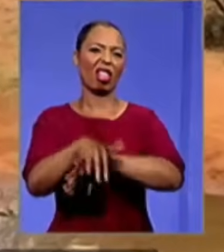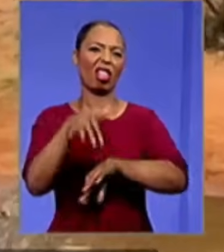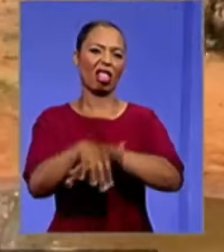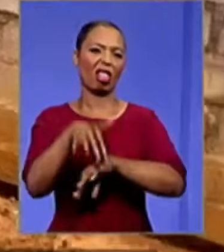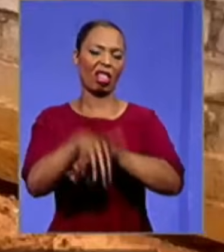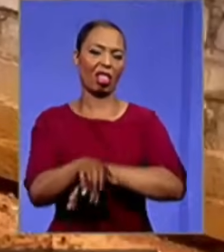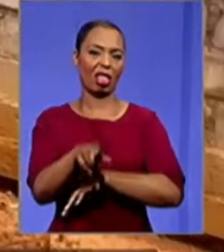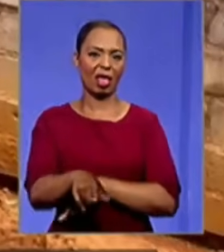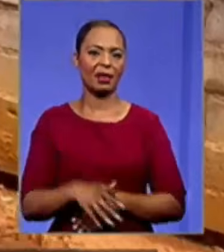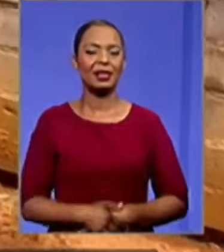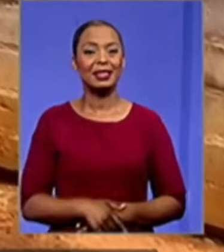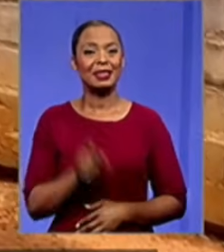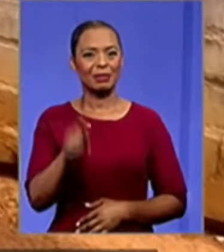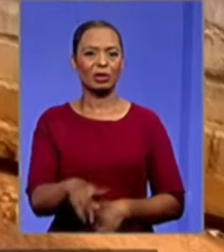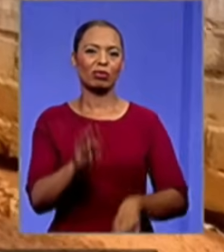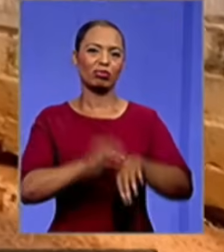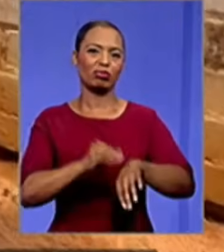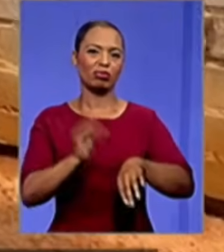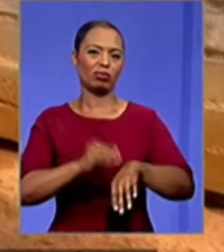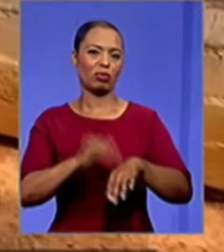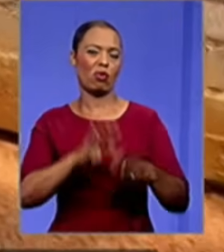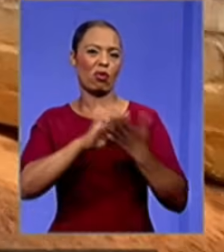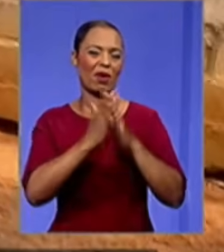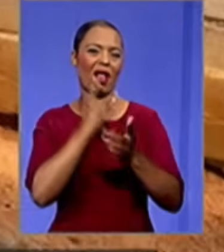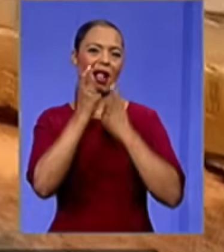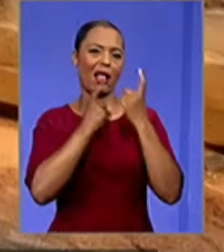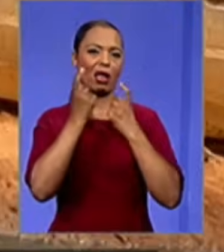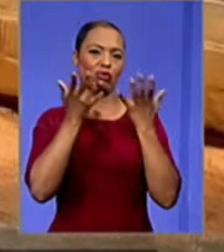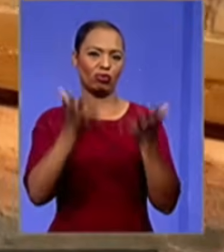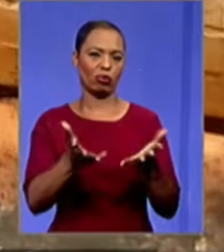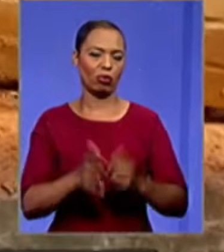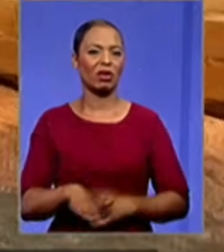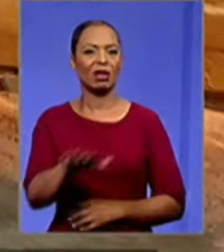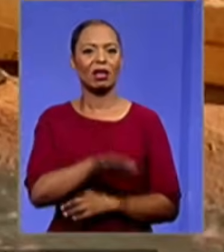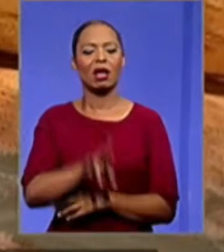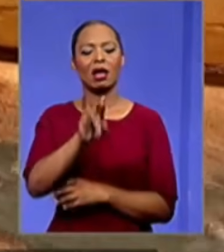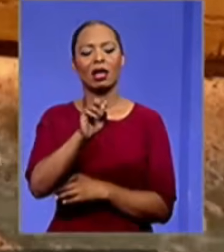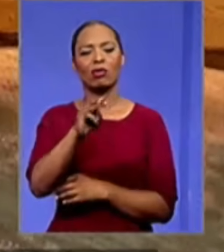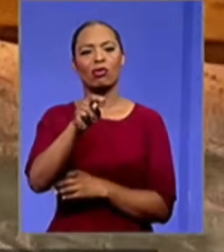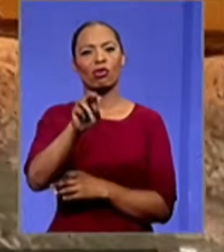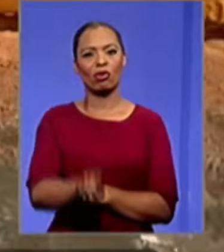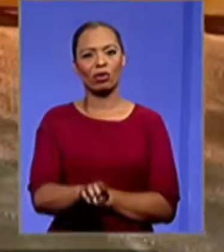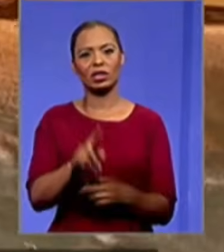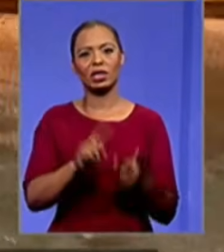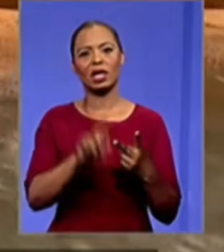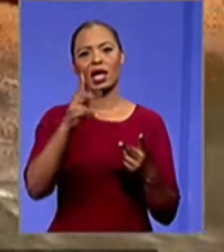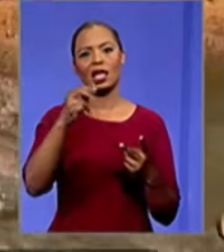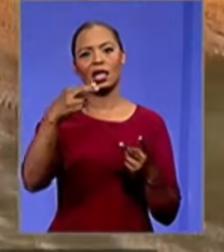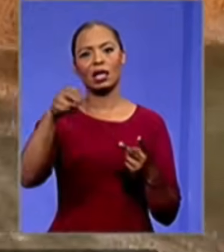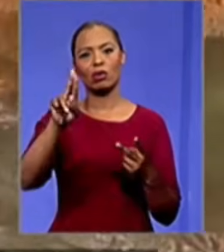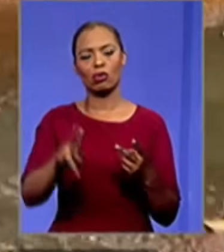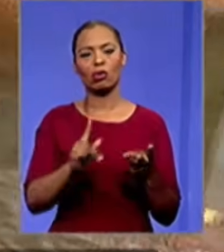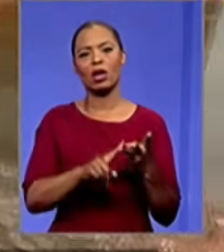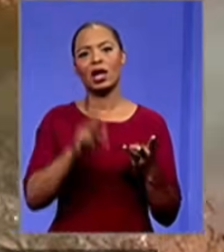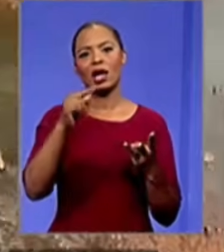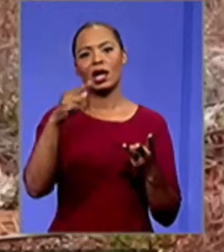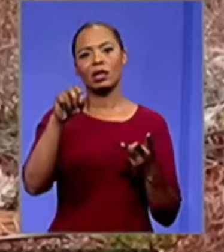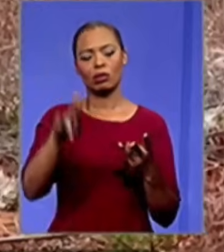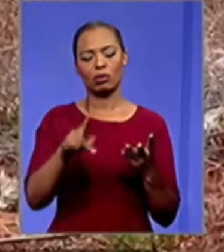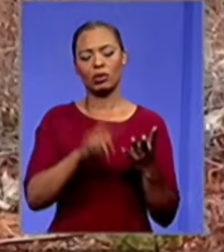laolegego ke tše dingwe tša dihlohlo tšeo badudi ba metsi ya go akaretša Riboni ga Hlako tao ya tswala le strike ba tere ba lebanego le